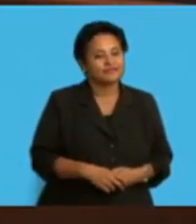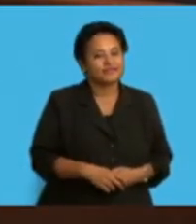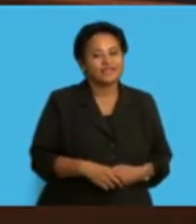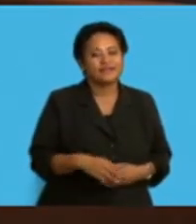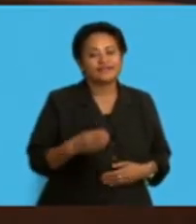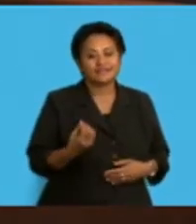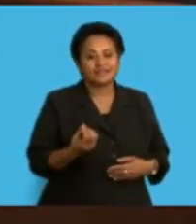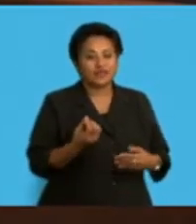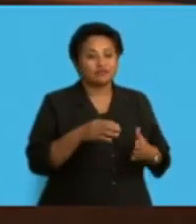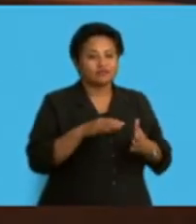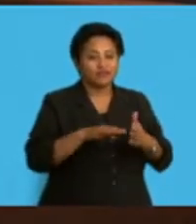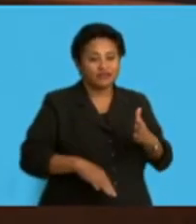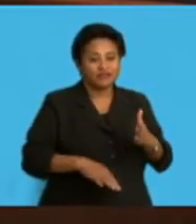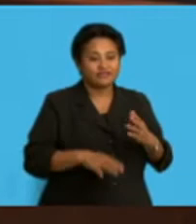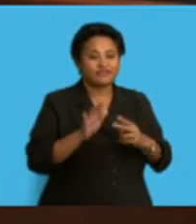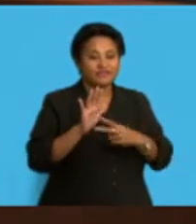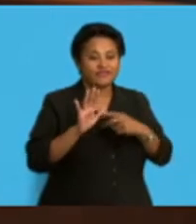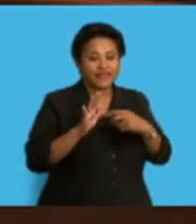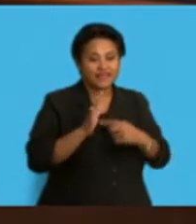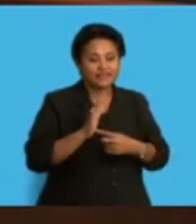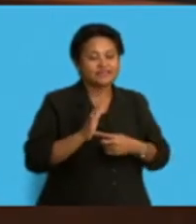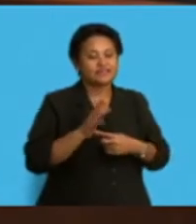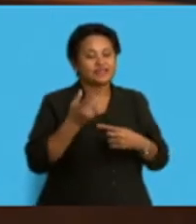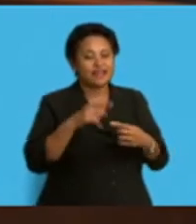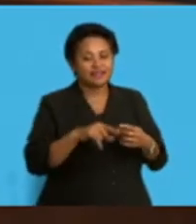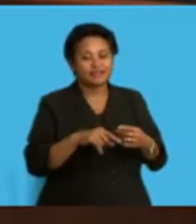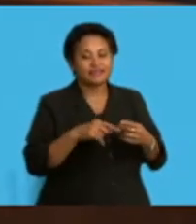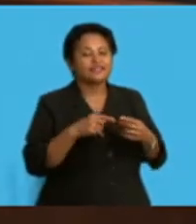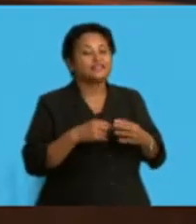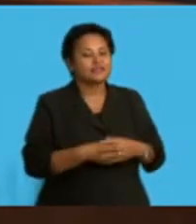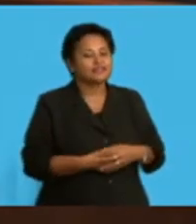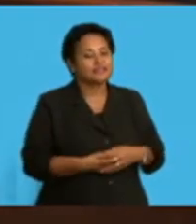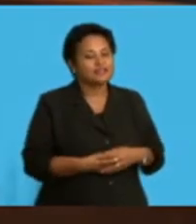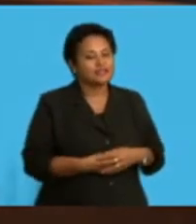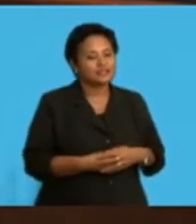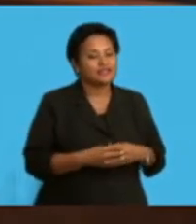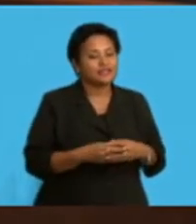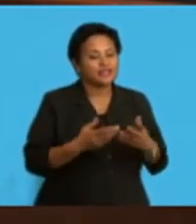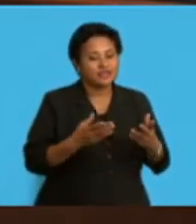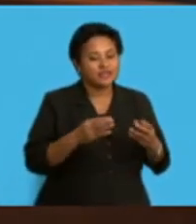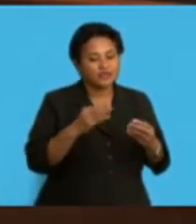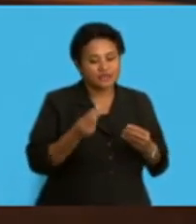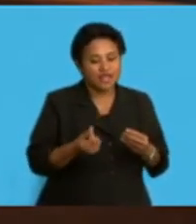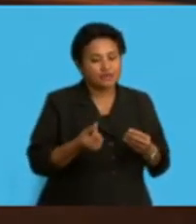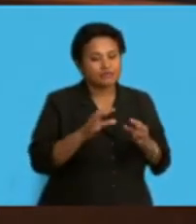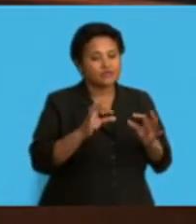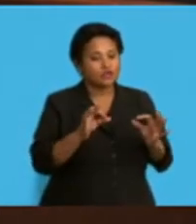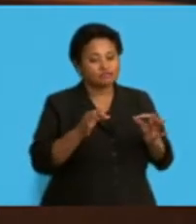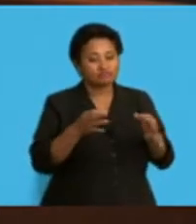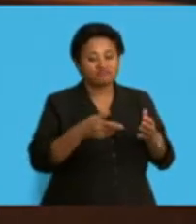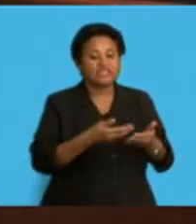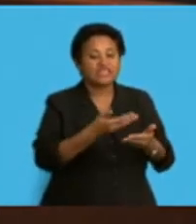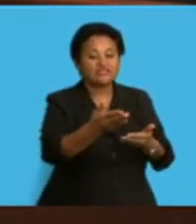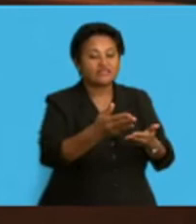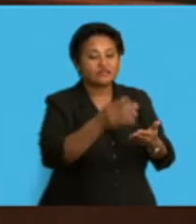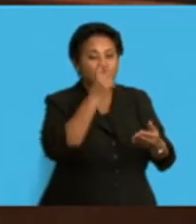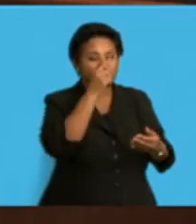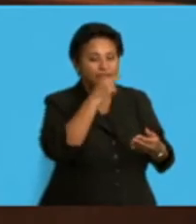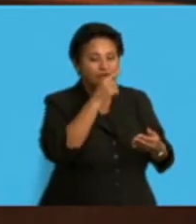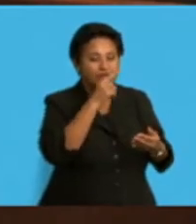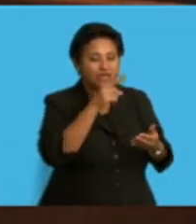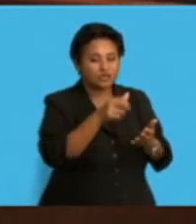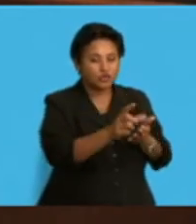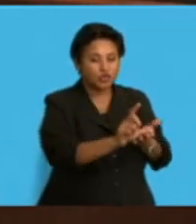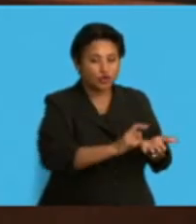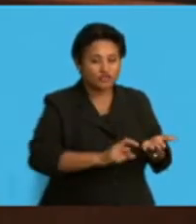despite reducing VAT and duty, we all know that some businesses do not pass on the reduced VAT and duty to the consumers.